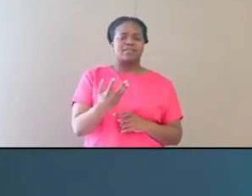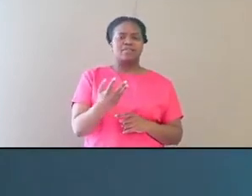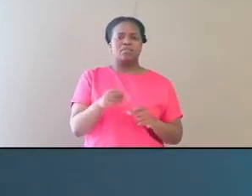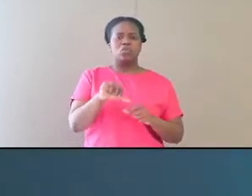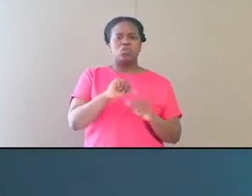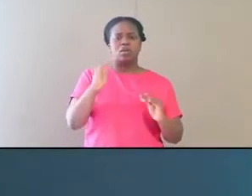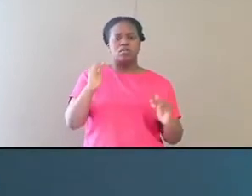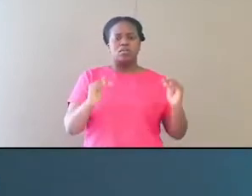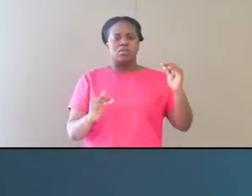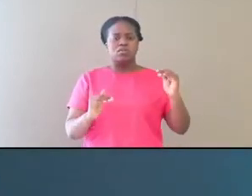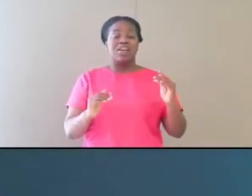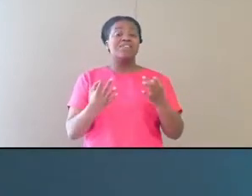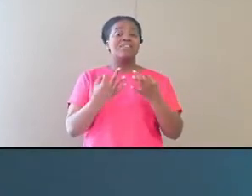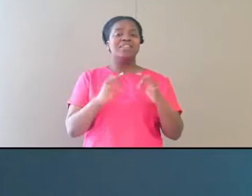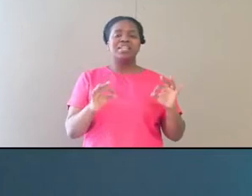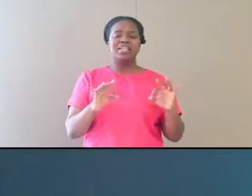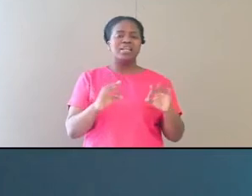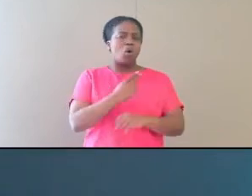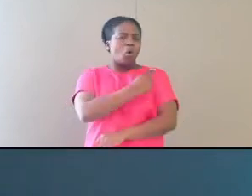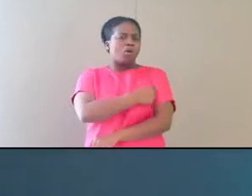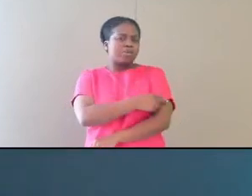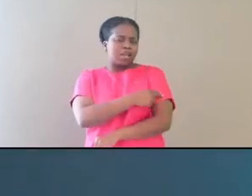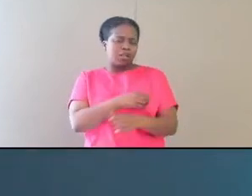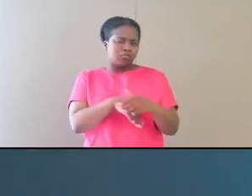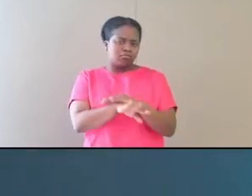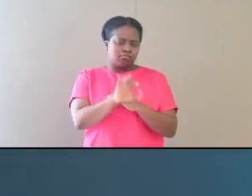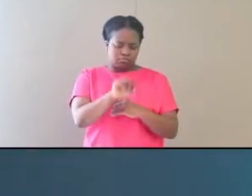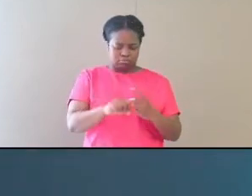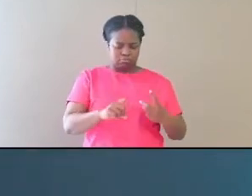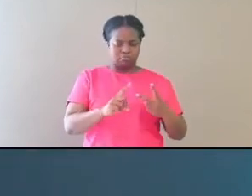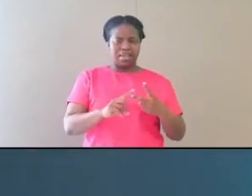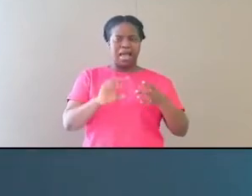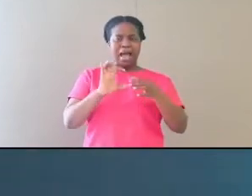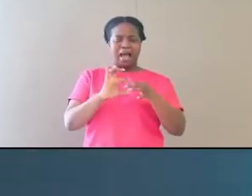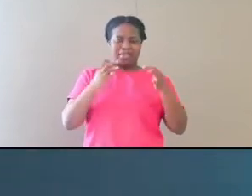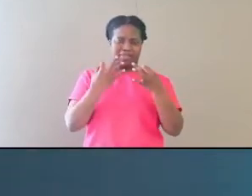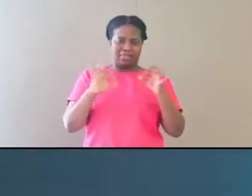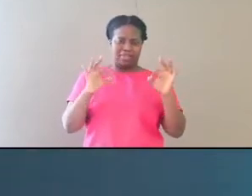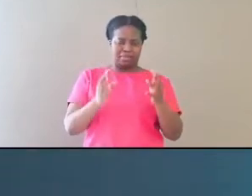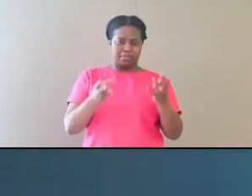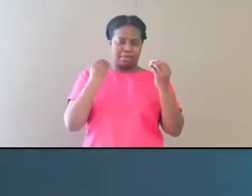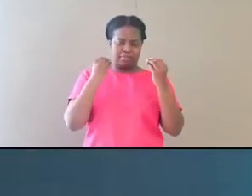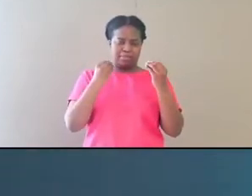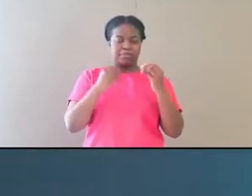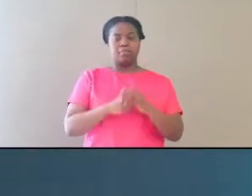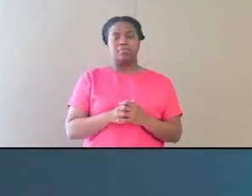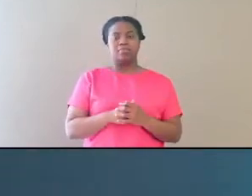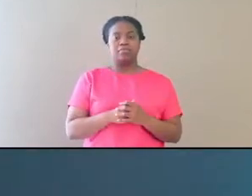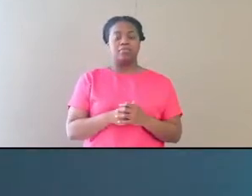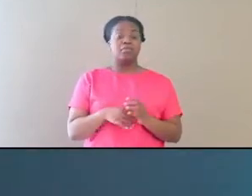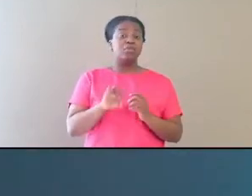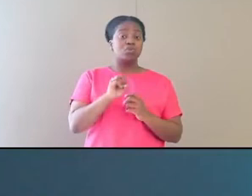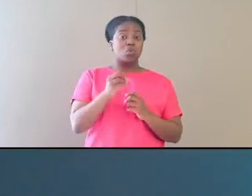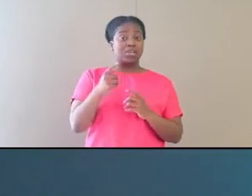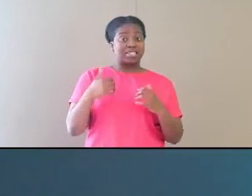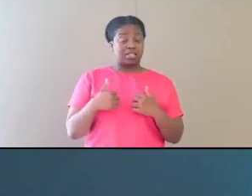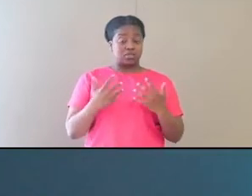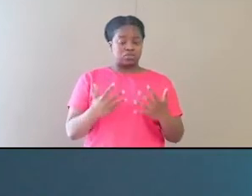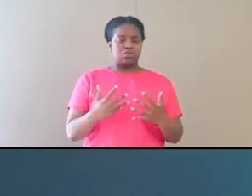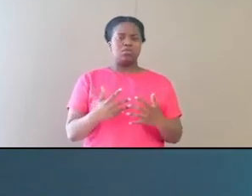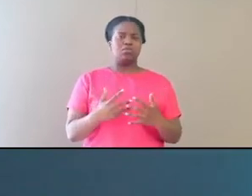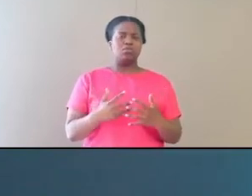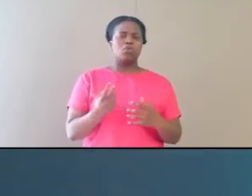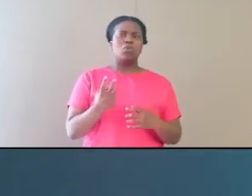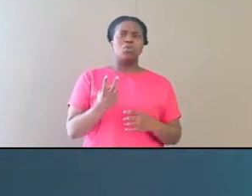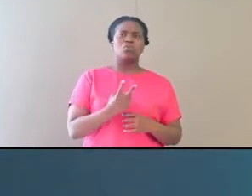such as free basic health care and subsidised housing. So those were the assumptions within which it came in. It was also based on